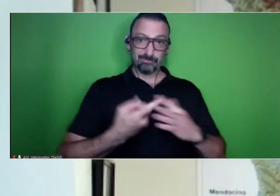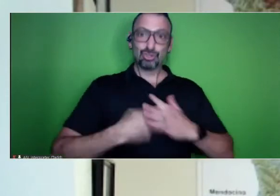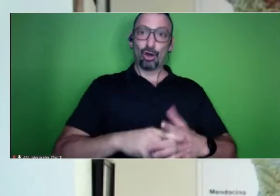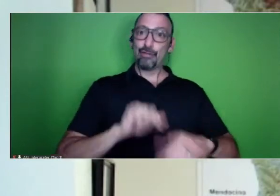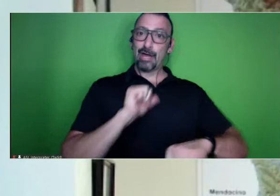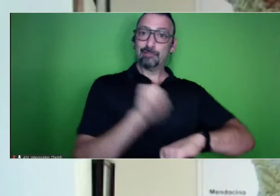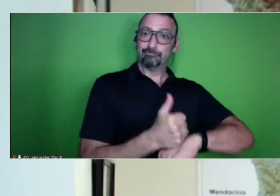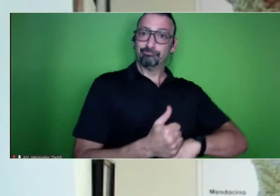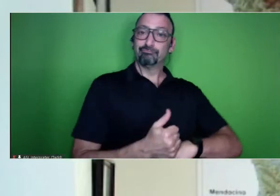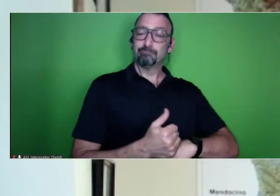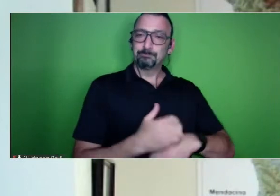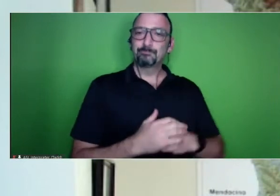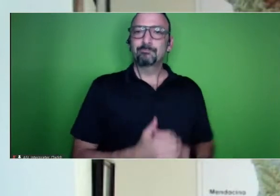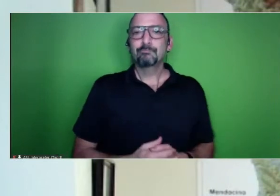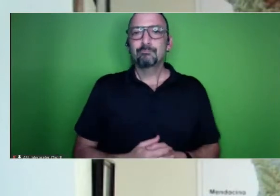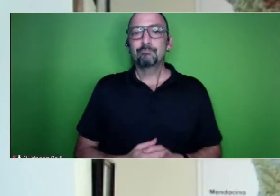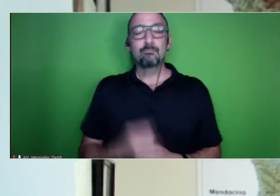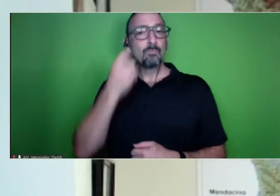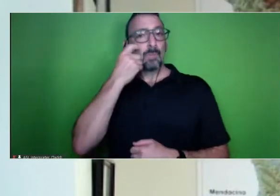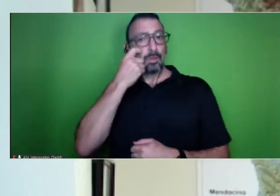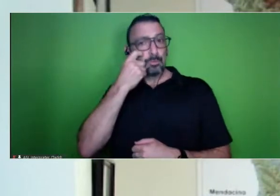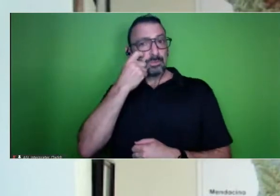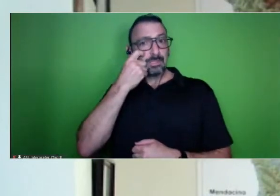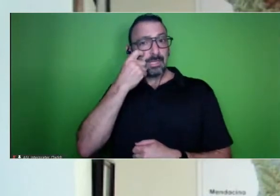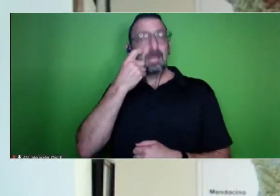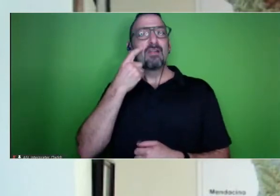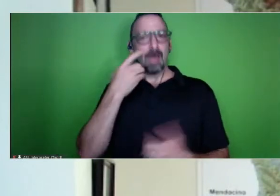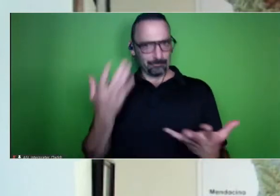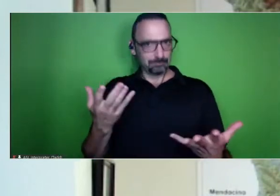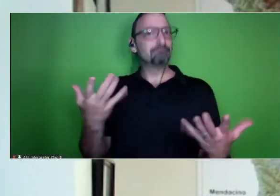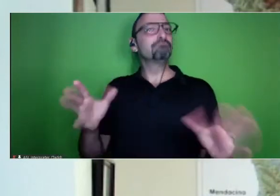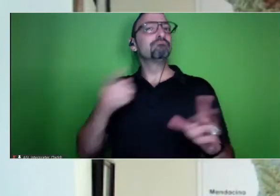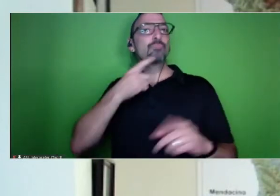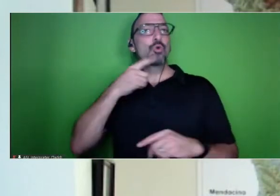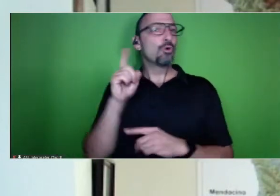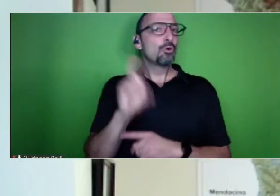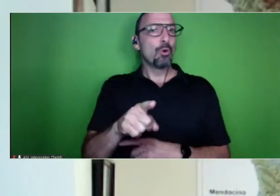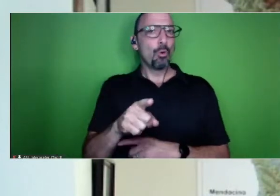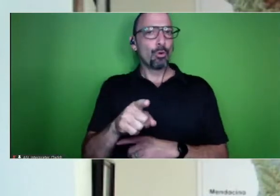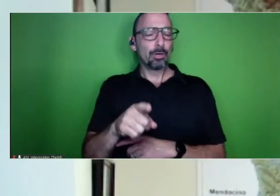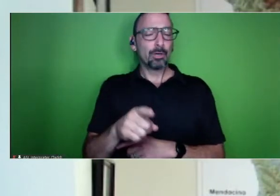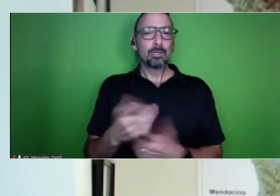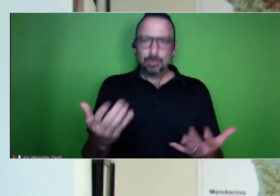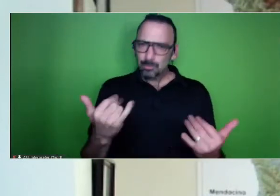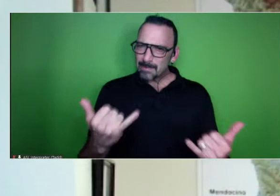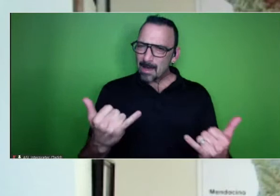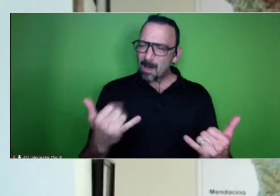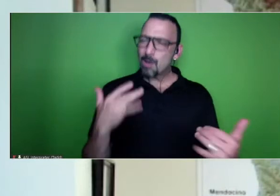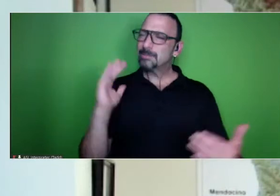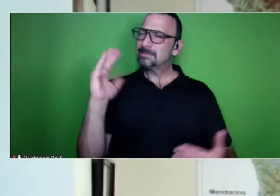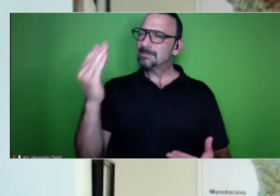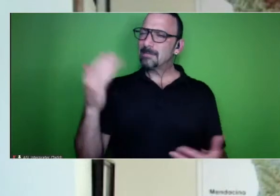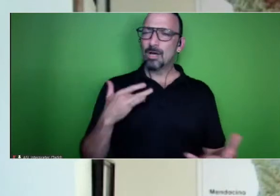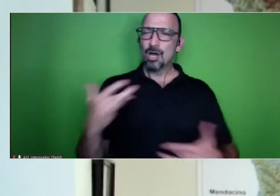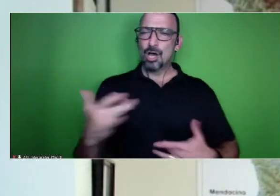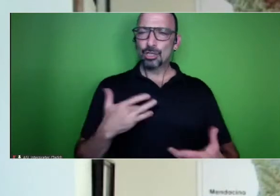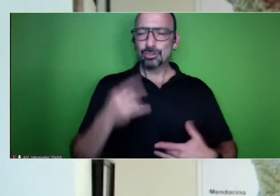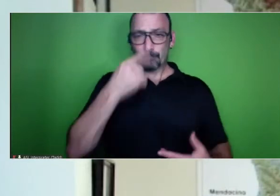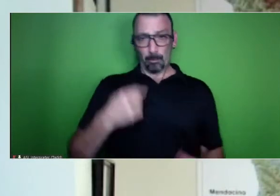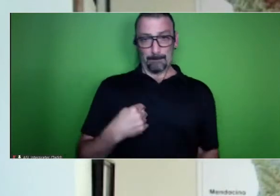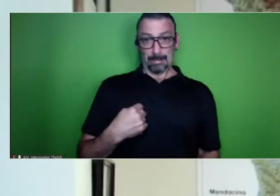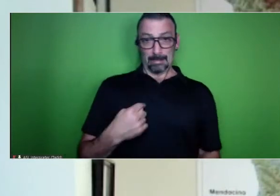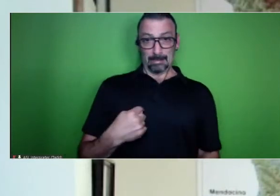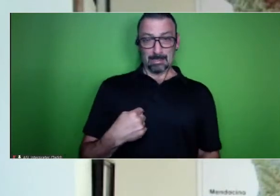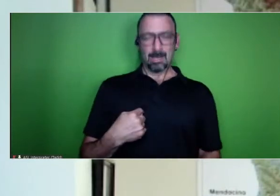Recently, there are some planned orders. A major concern of mine has been seeing